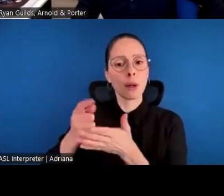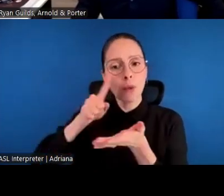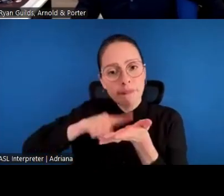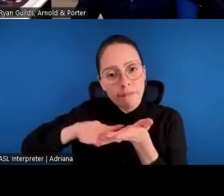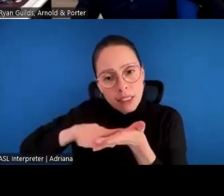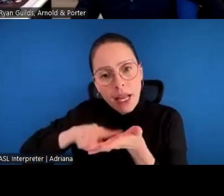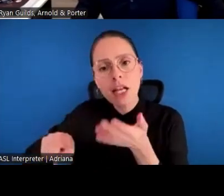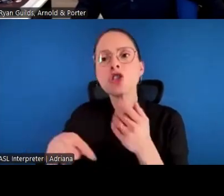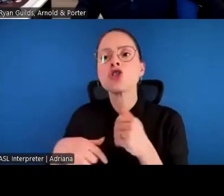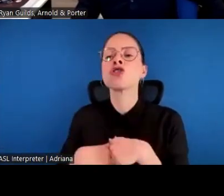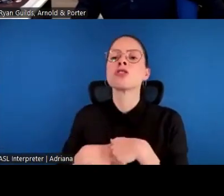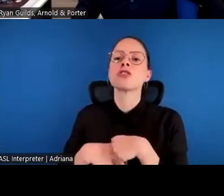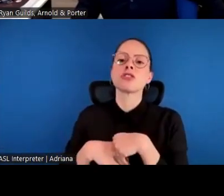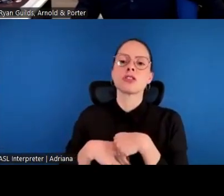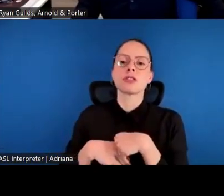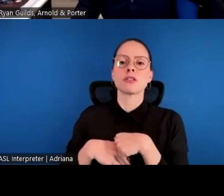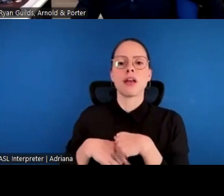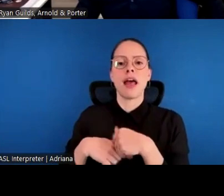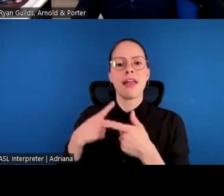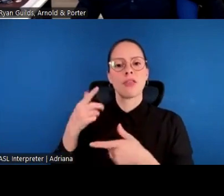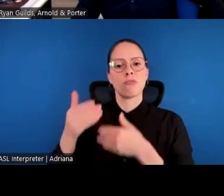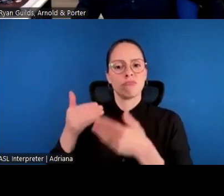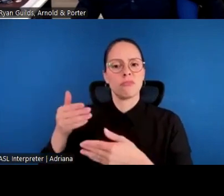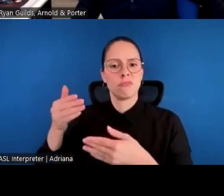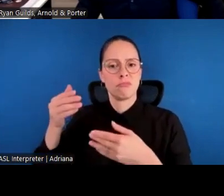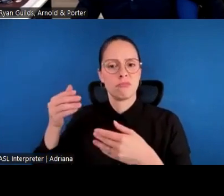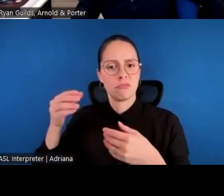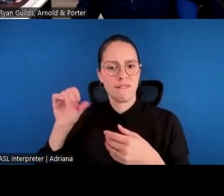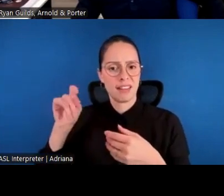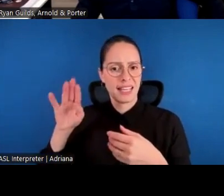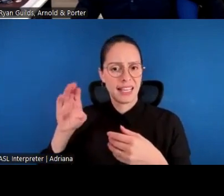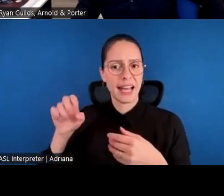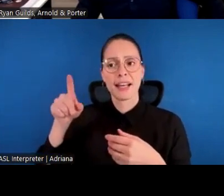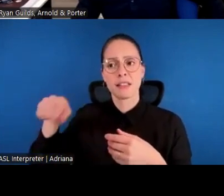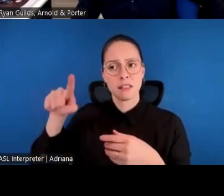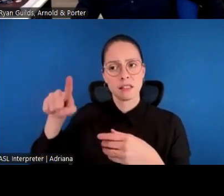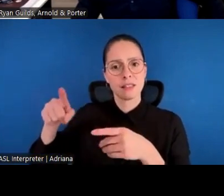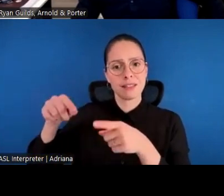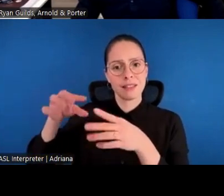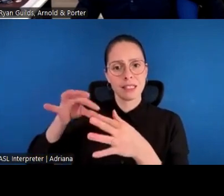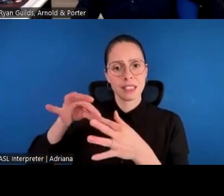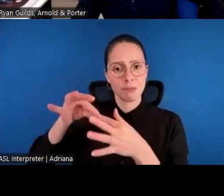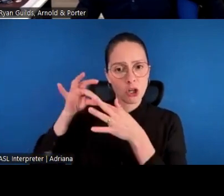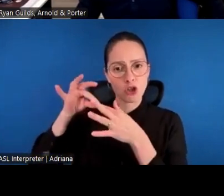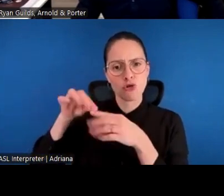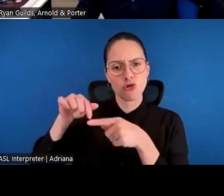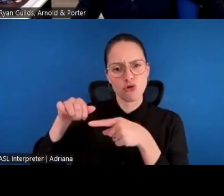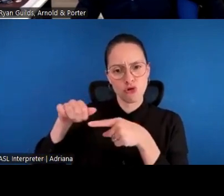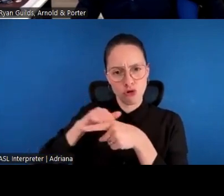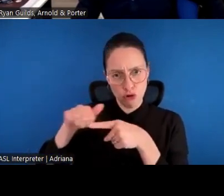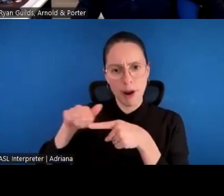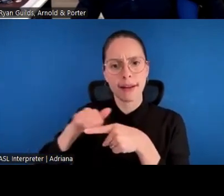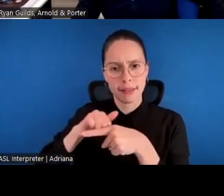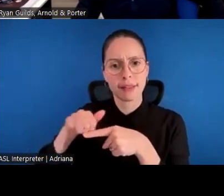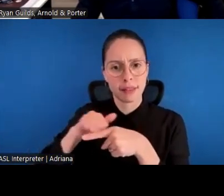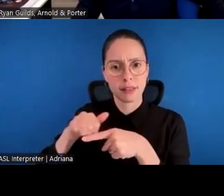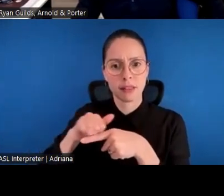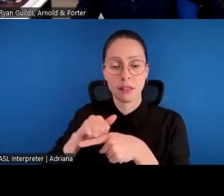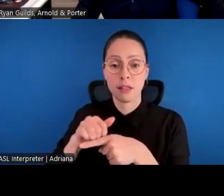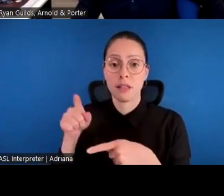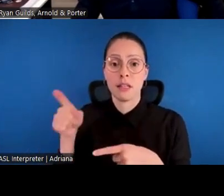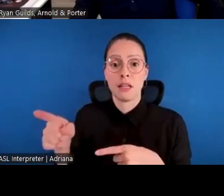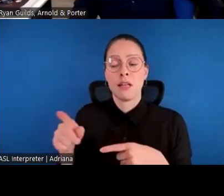and prosecution of these cases. They are specialized, trained prosecutors, and they're supposed to be